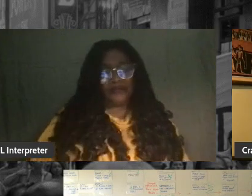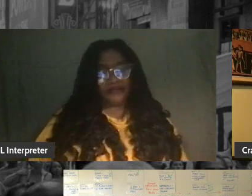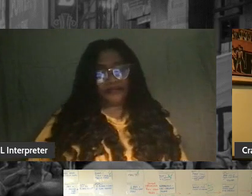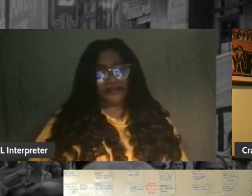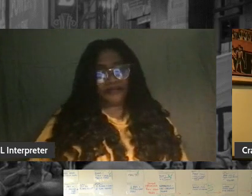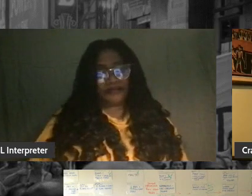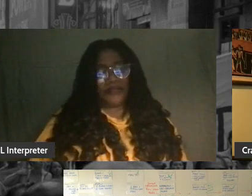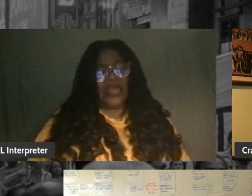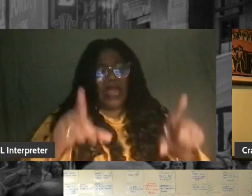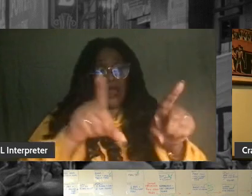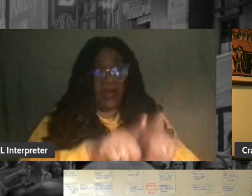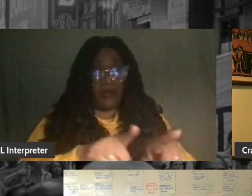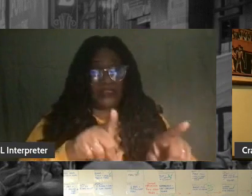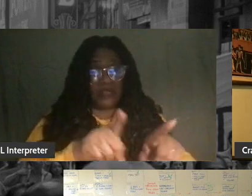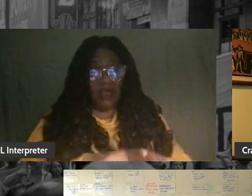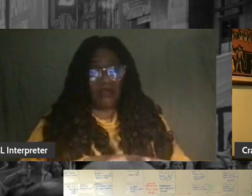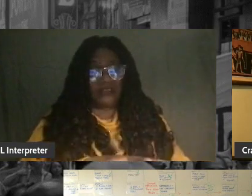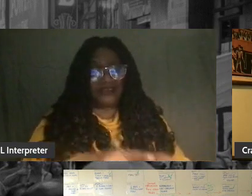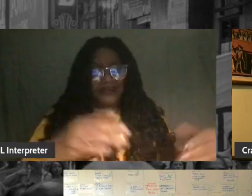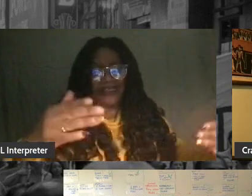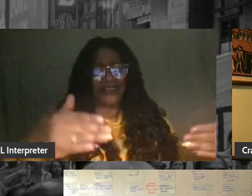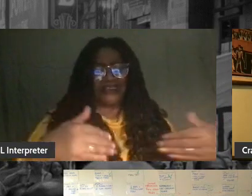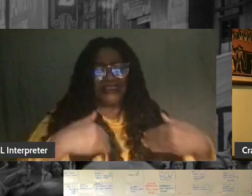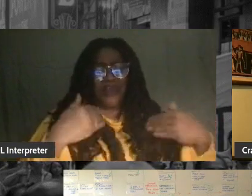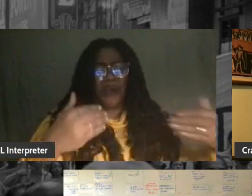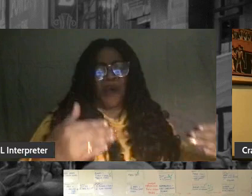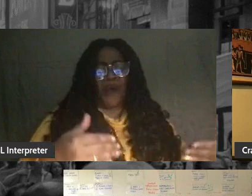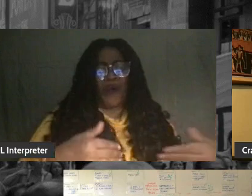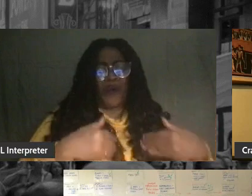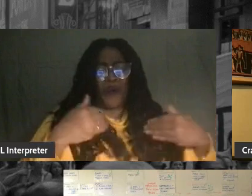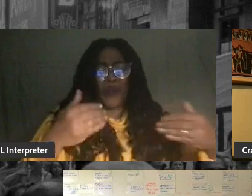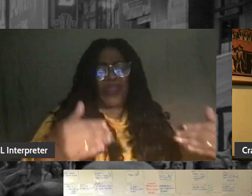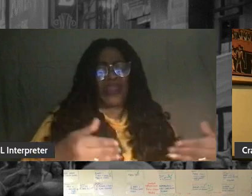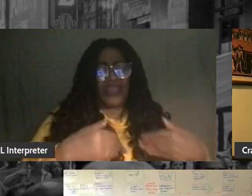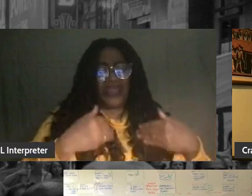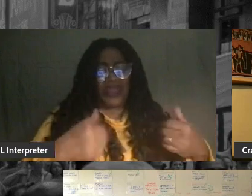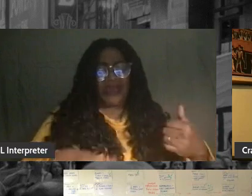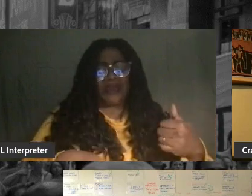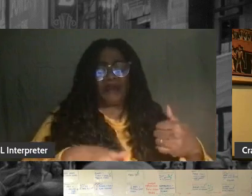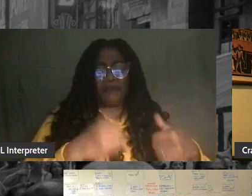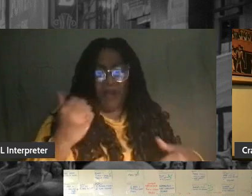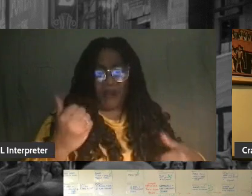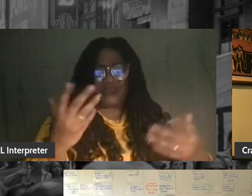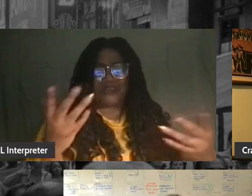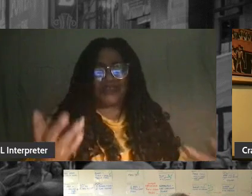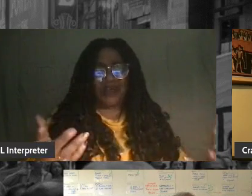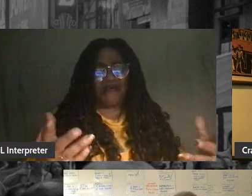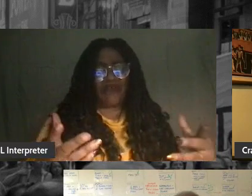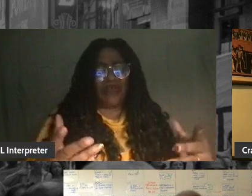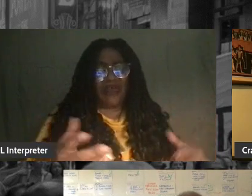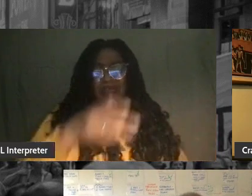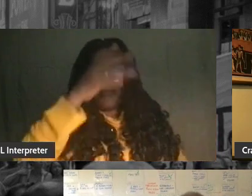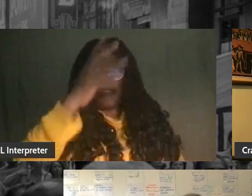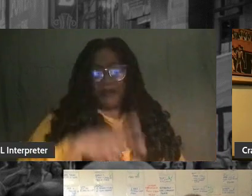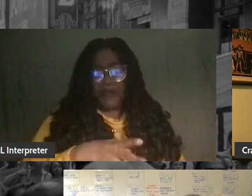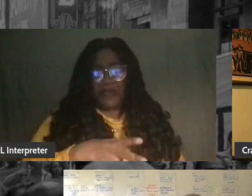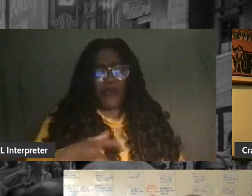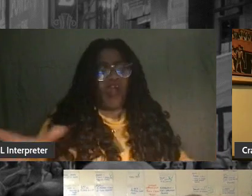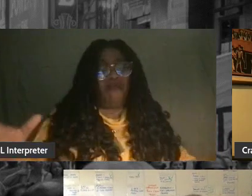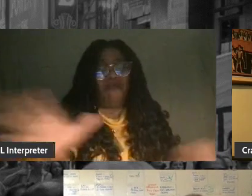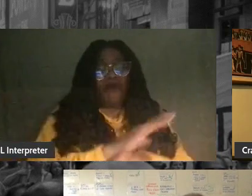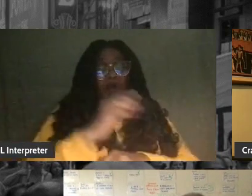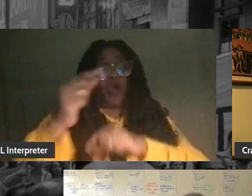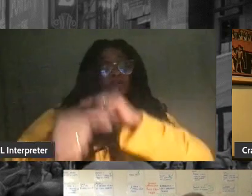I was so young. I mean, most of the guys that I was dealing with were a full generation older than I was.